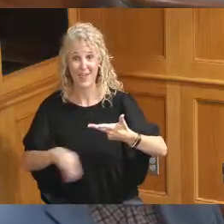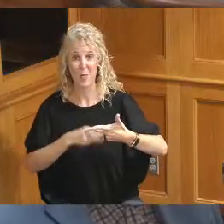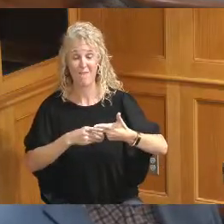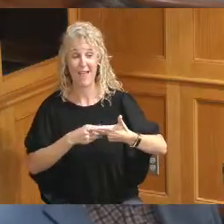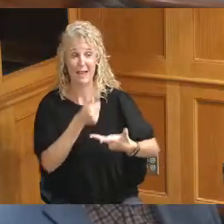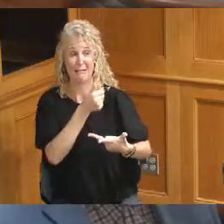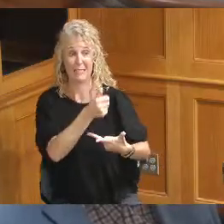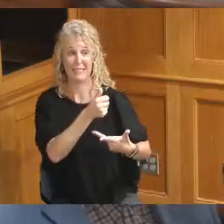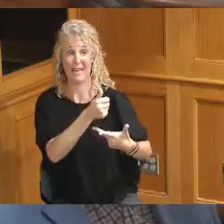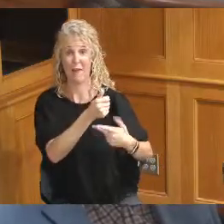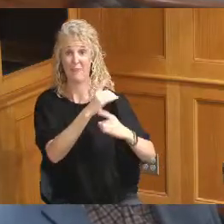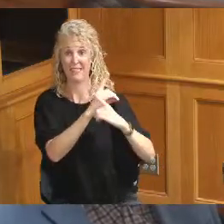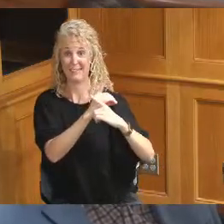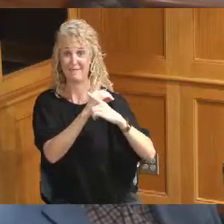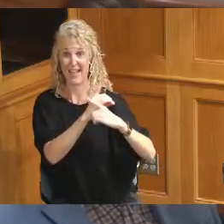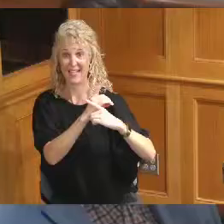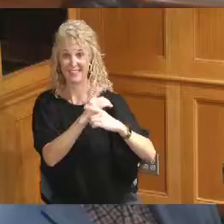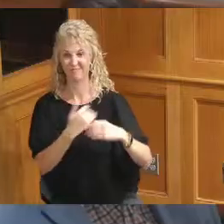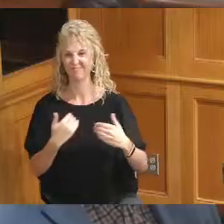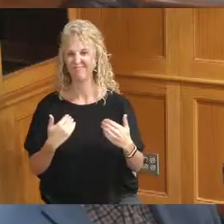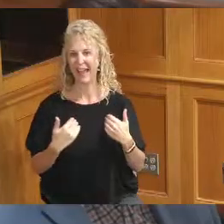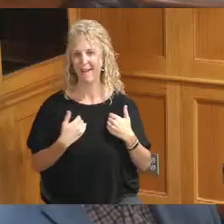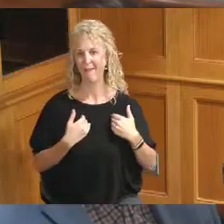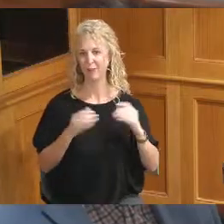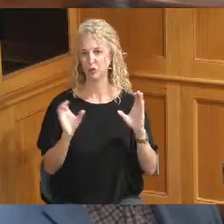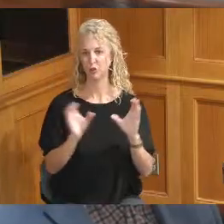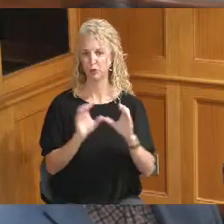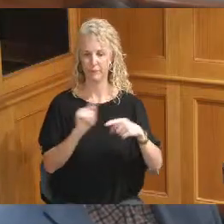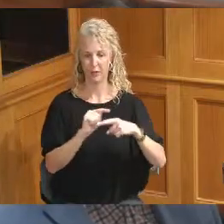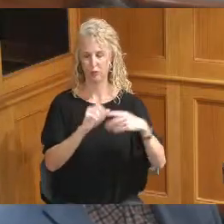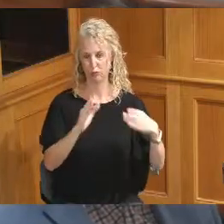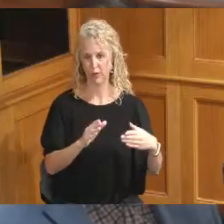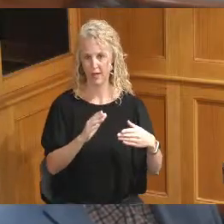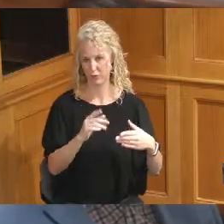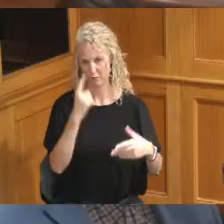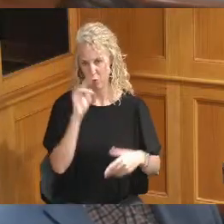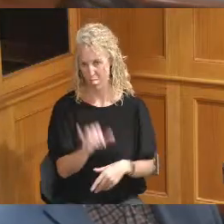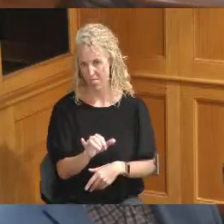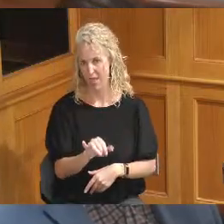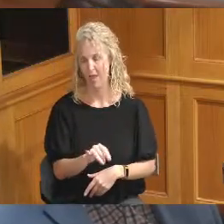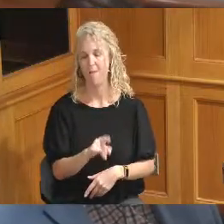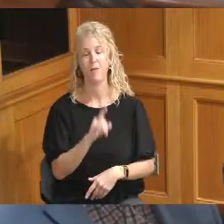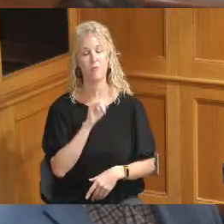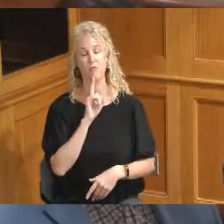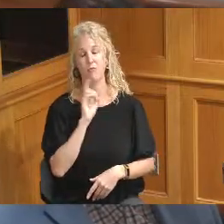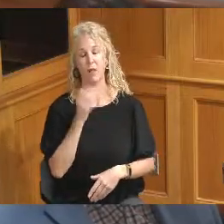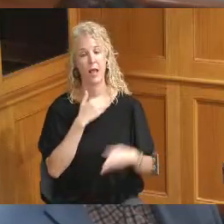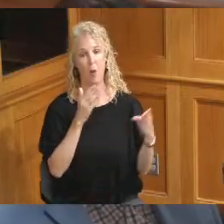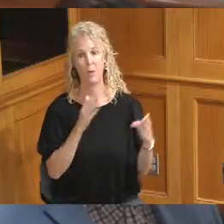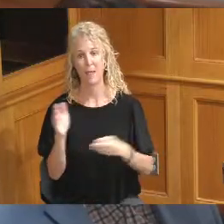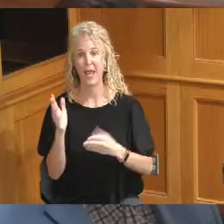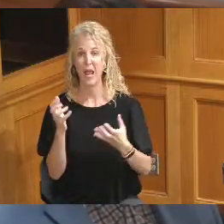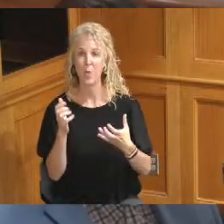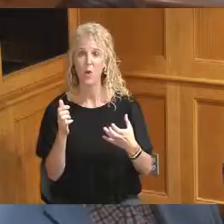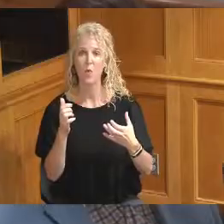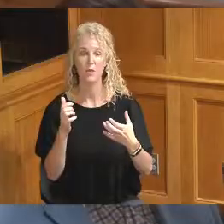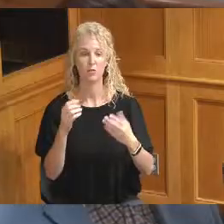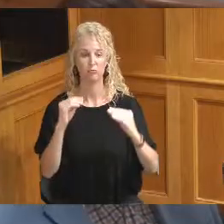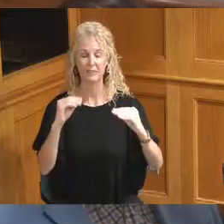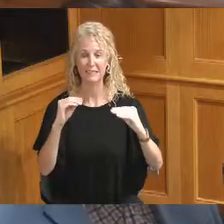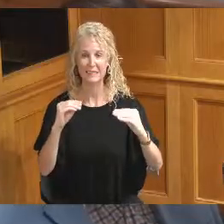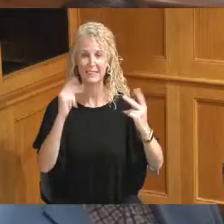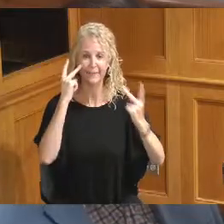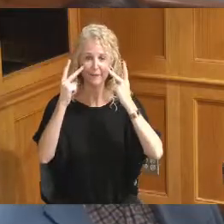that is certified, and I left some information for you as well. But it is a well thought out plan so that visual